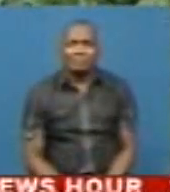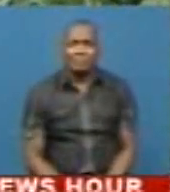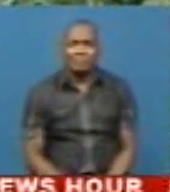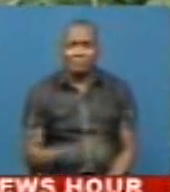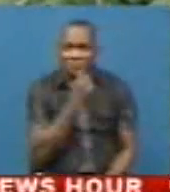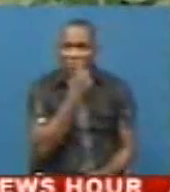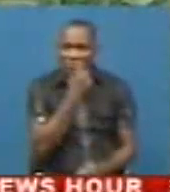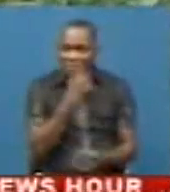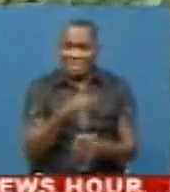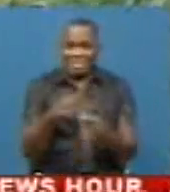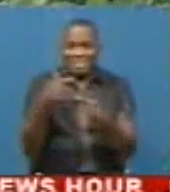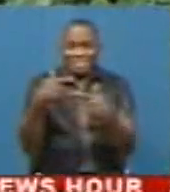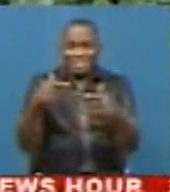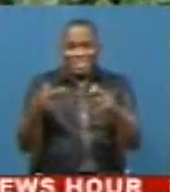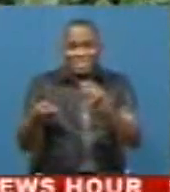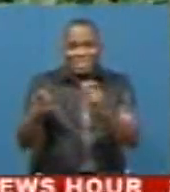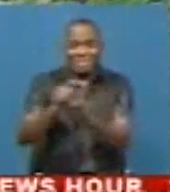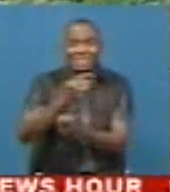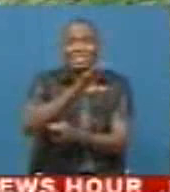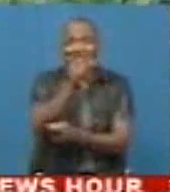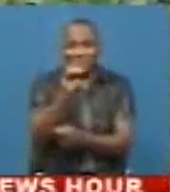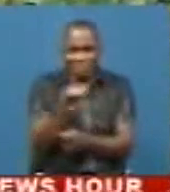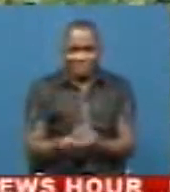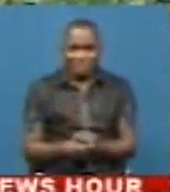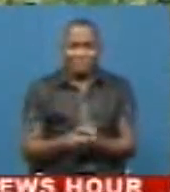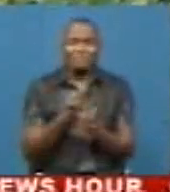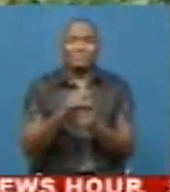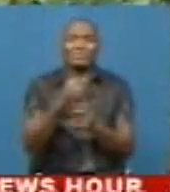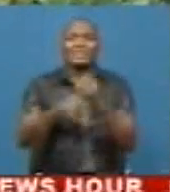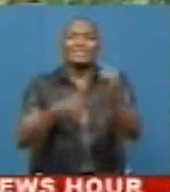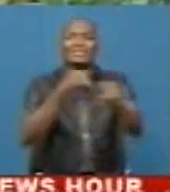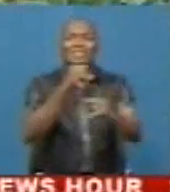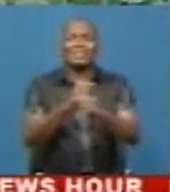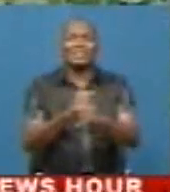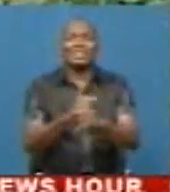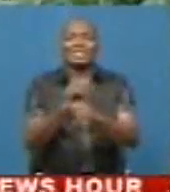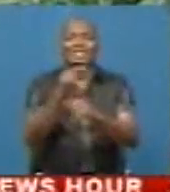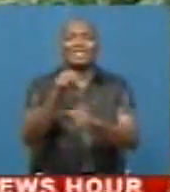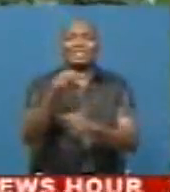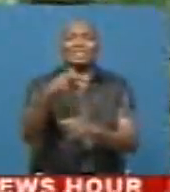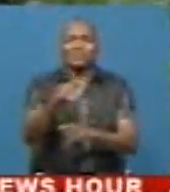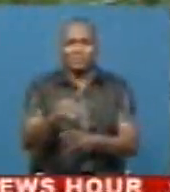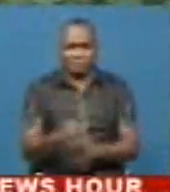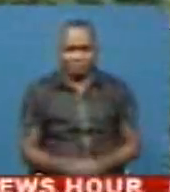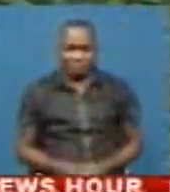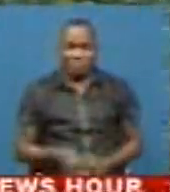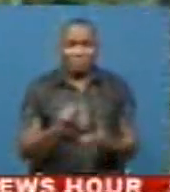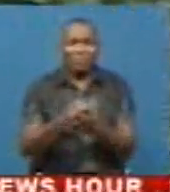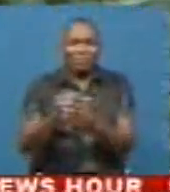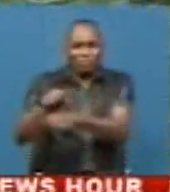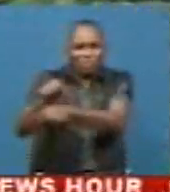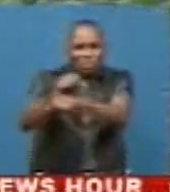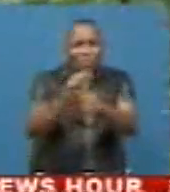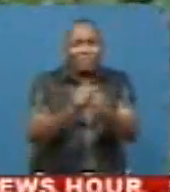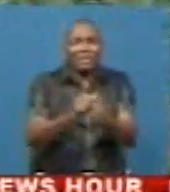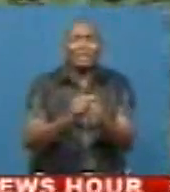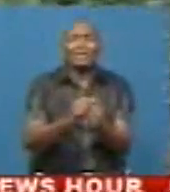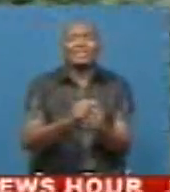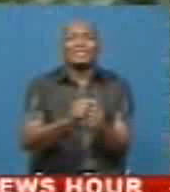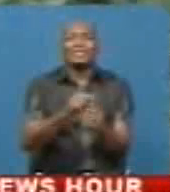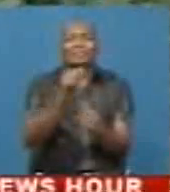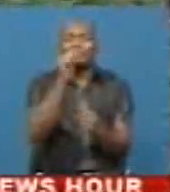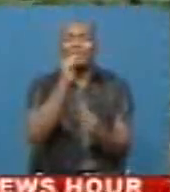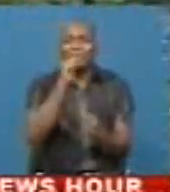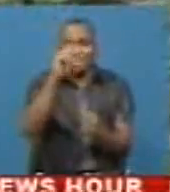Alliance for a Green Revolution in Africa, AGRA, is an international non-for-profit organization that works with state and